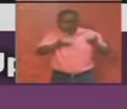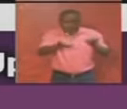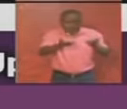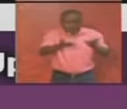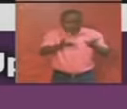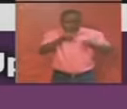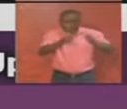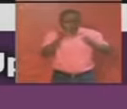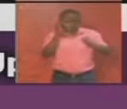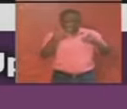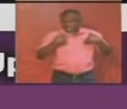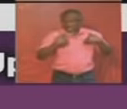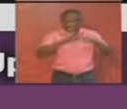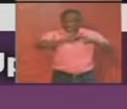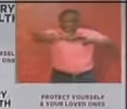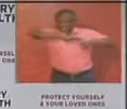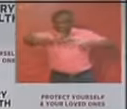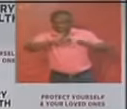for the islands is my question.